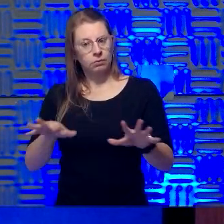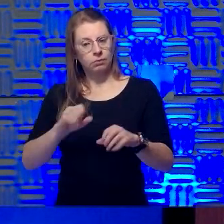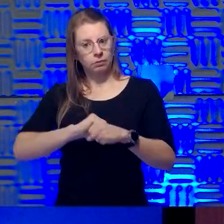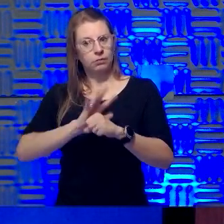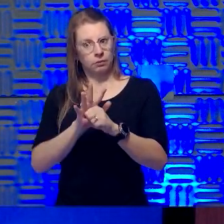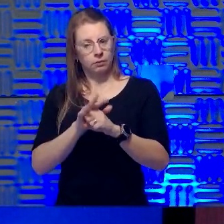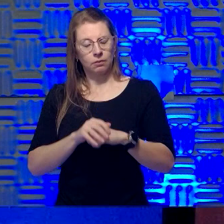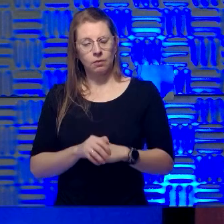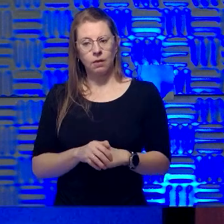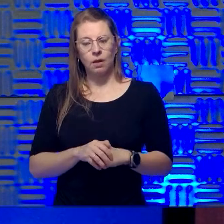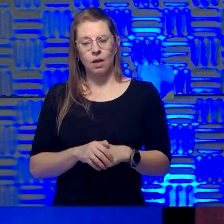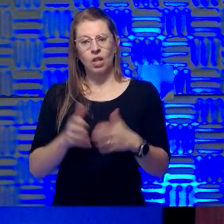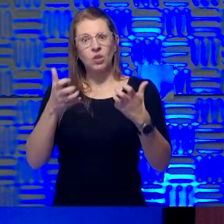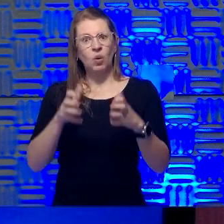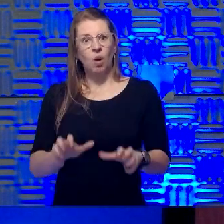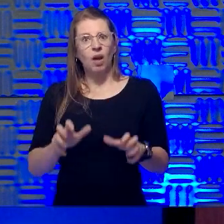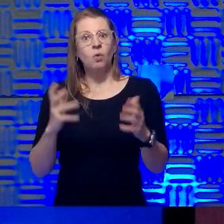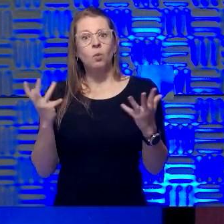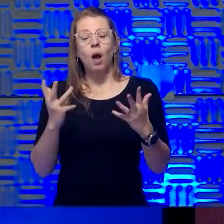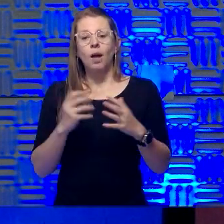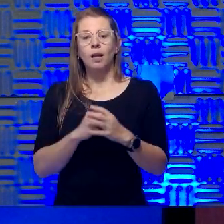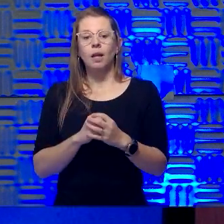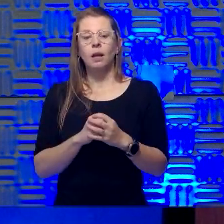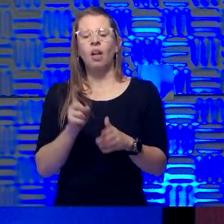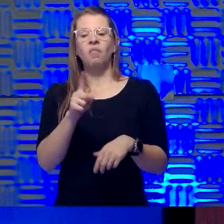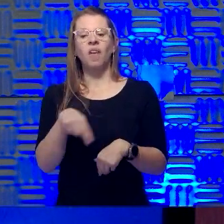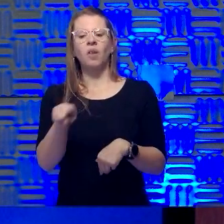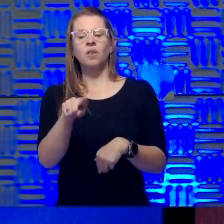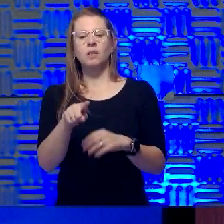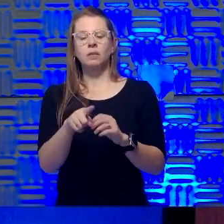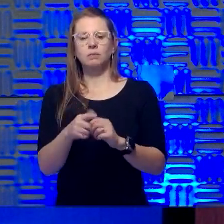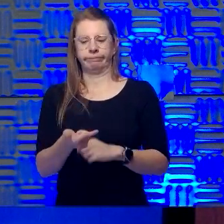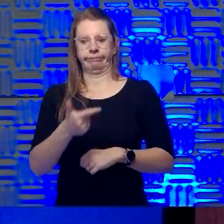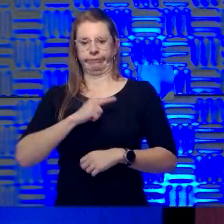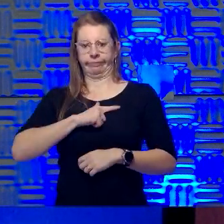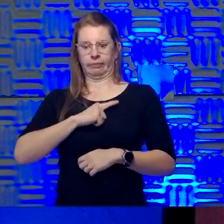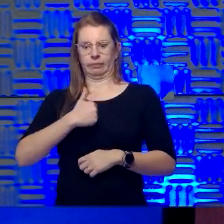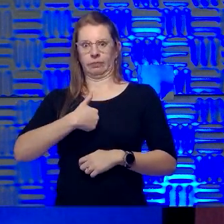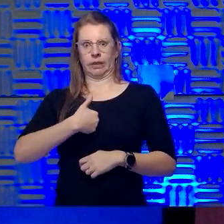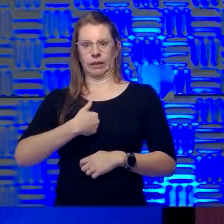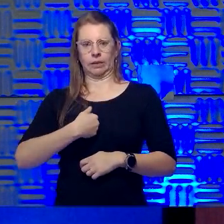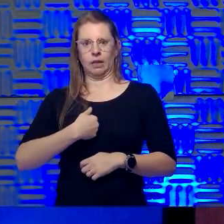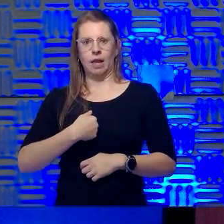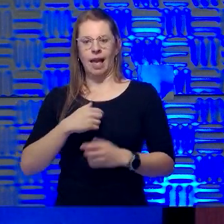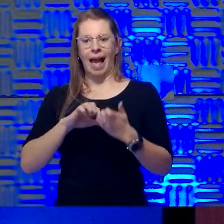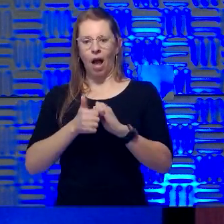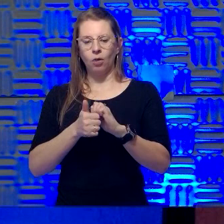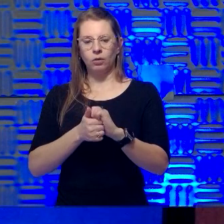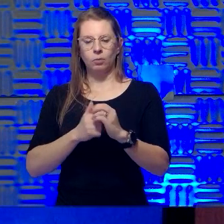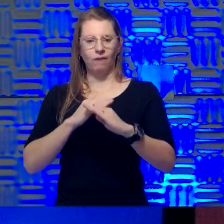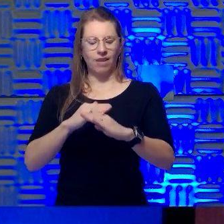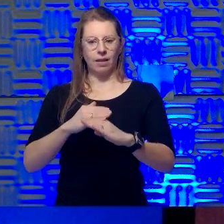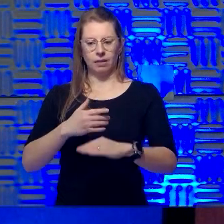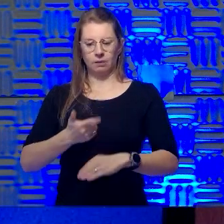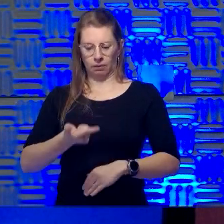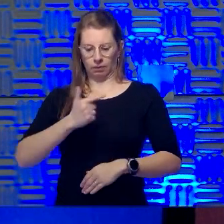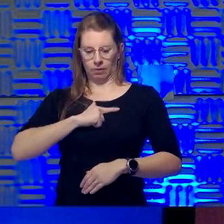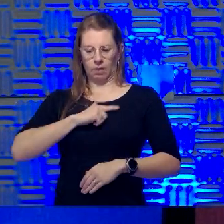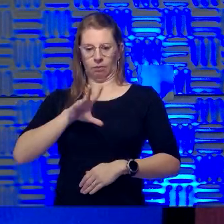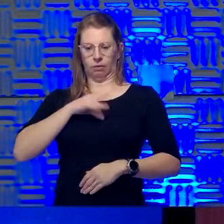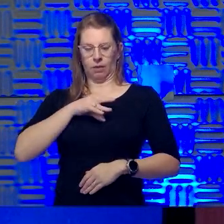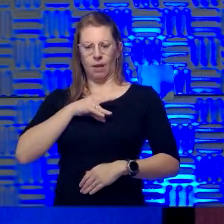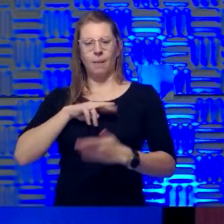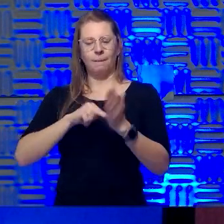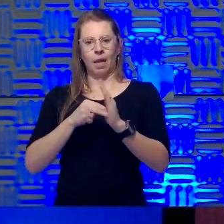want to do is have those and they become I. The way you prevent I is to make sure you do all the right things around